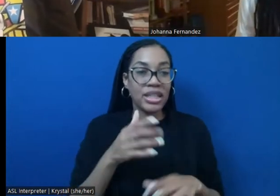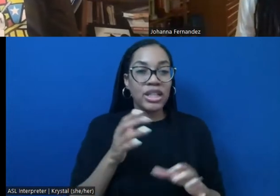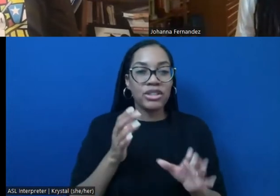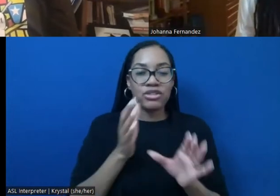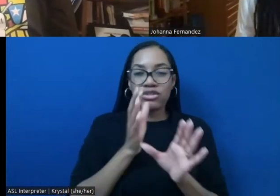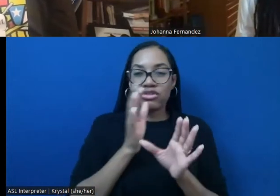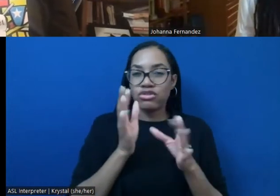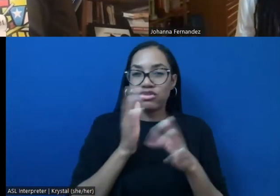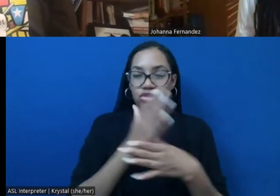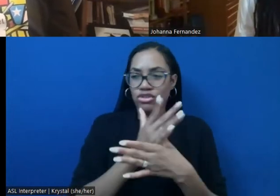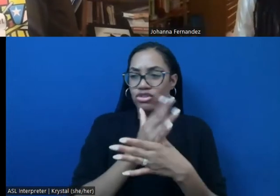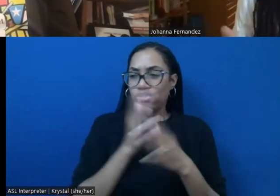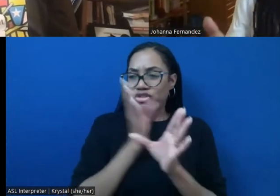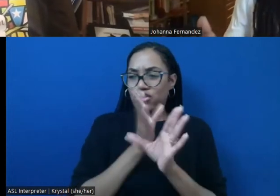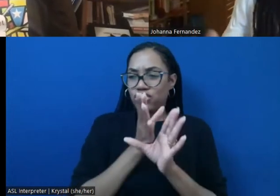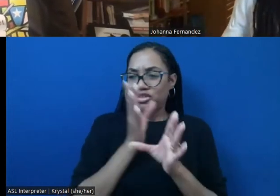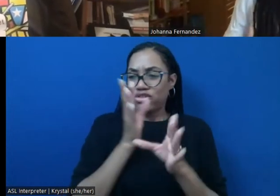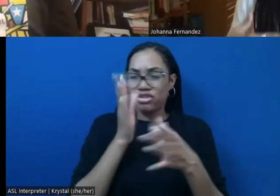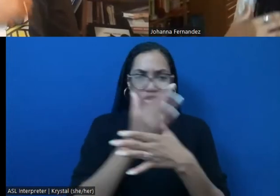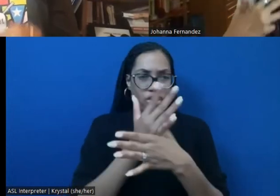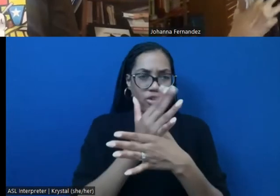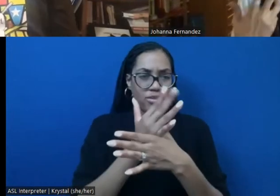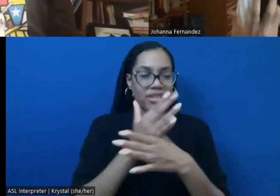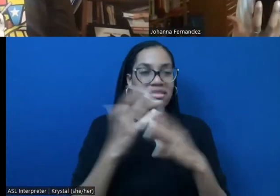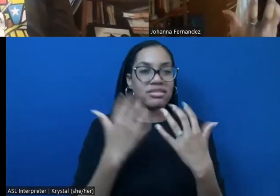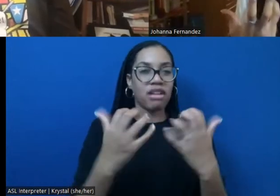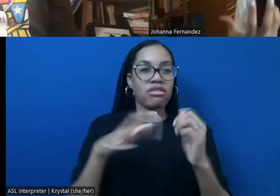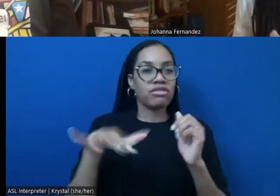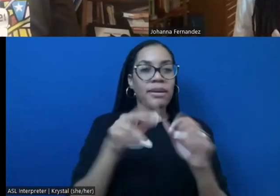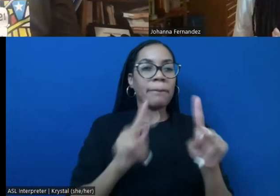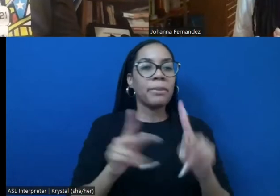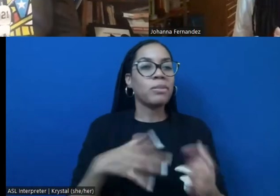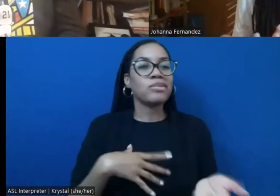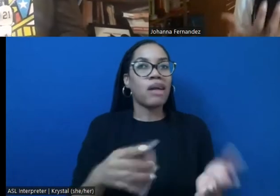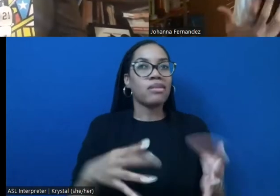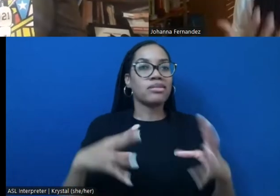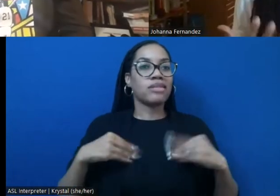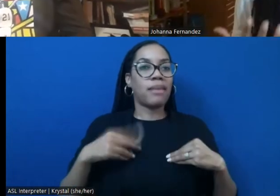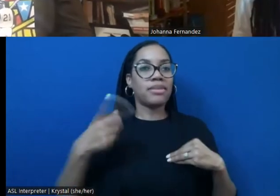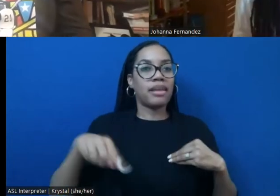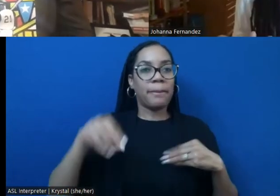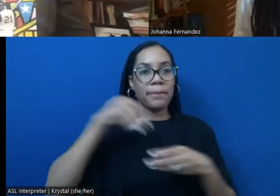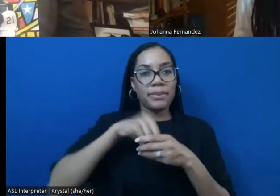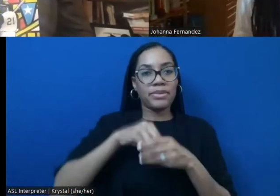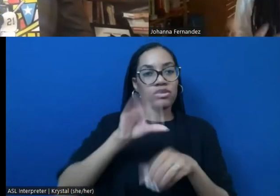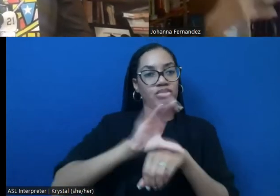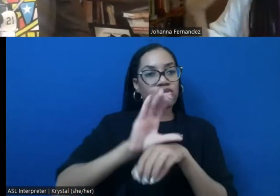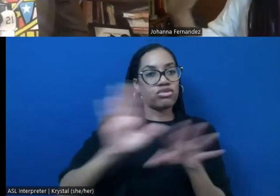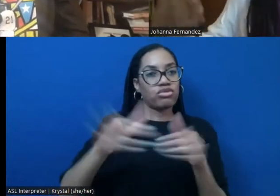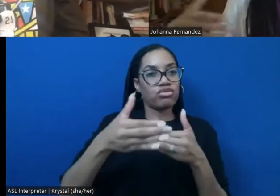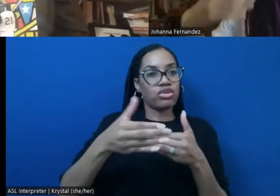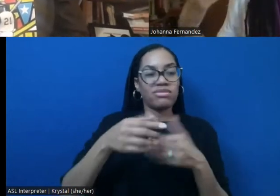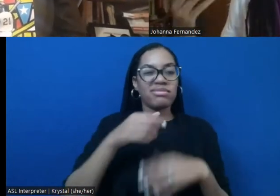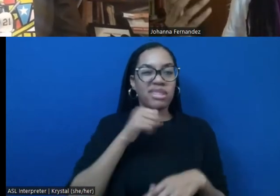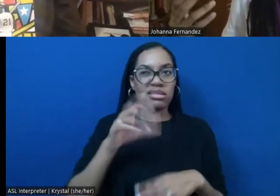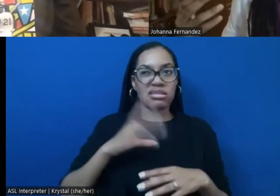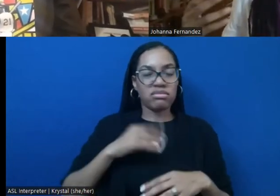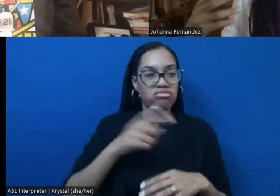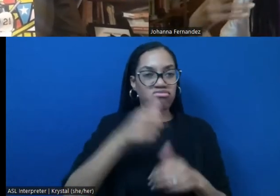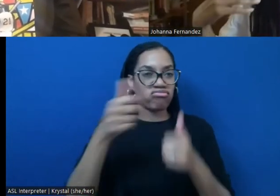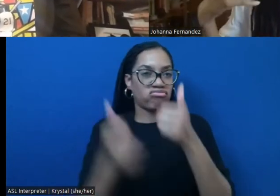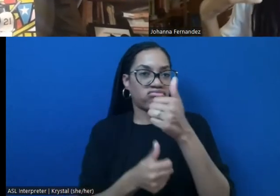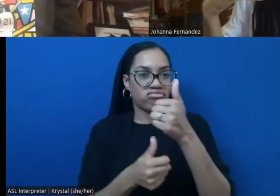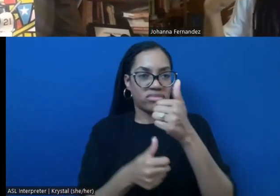it otherwise. And Cha-Cha resents his mother for not standing up. And then he